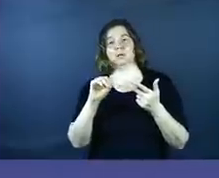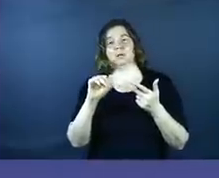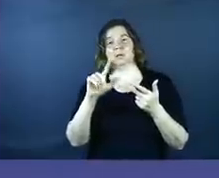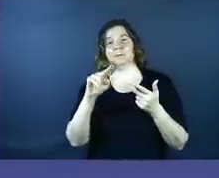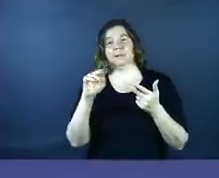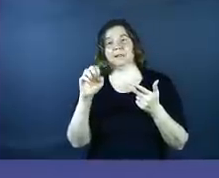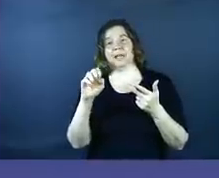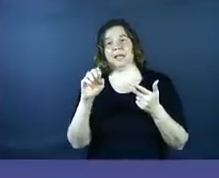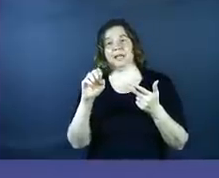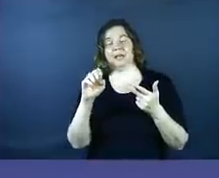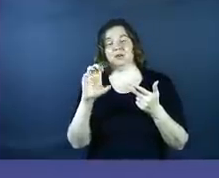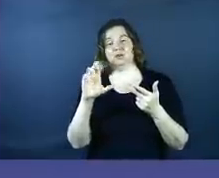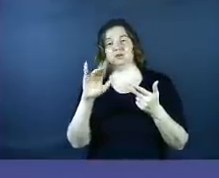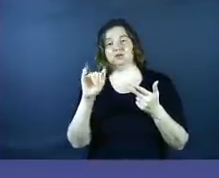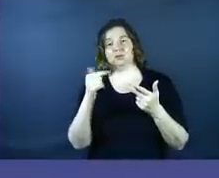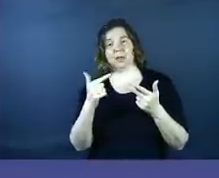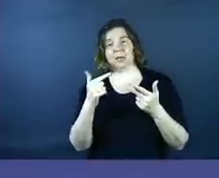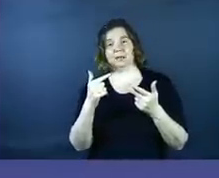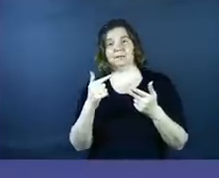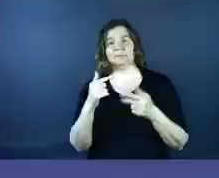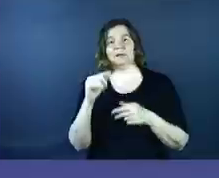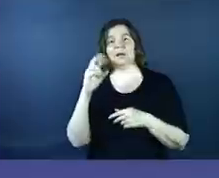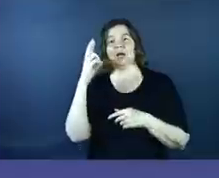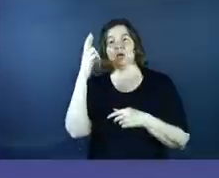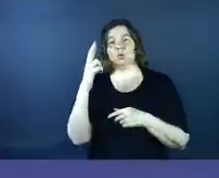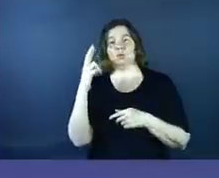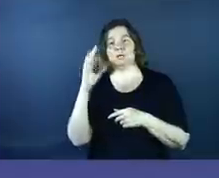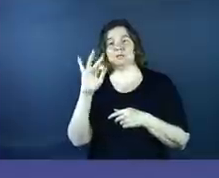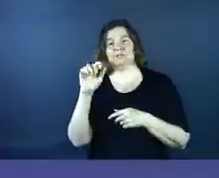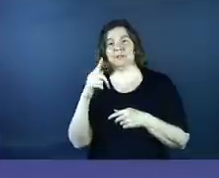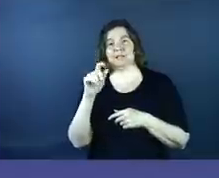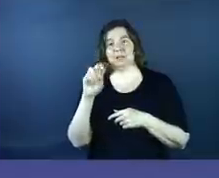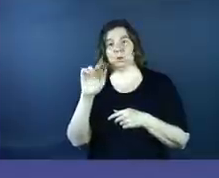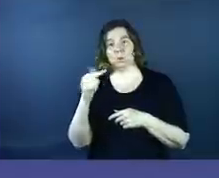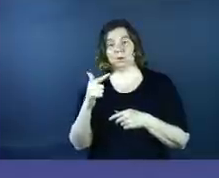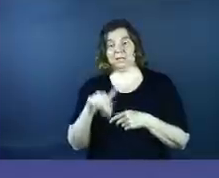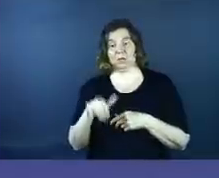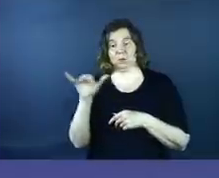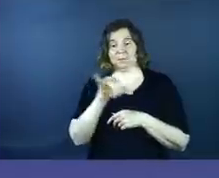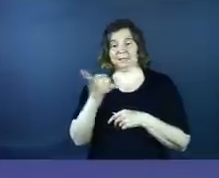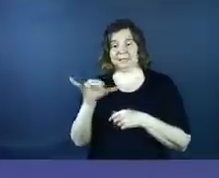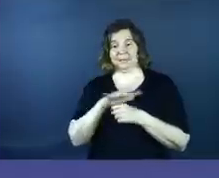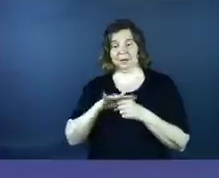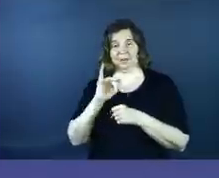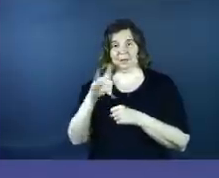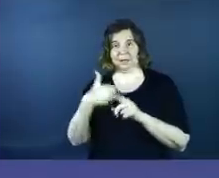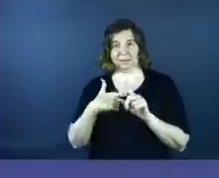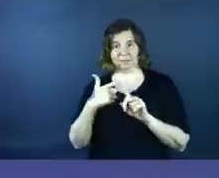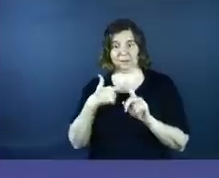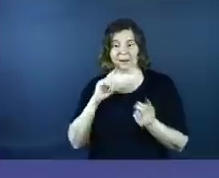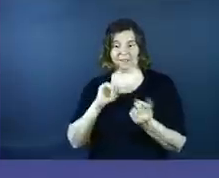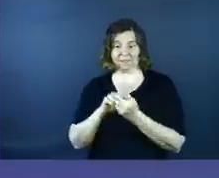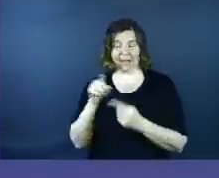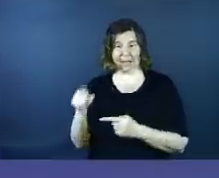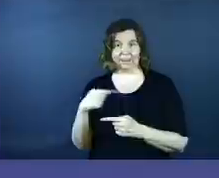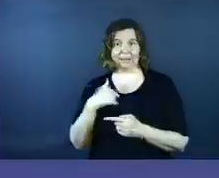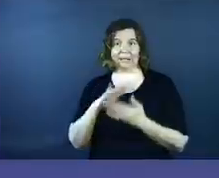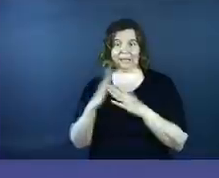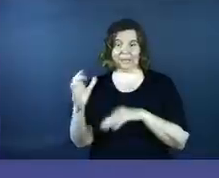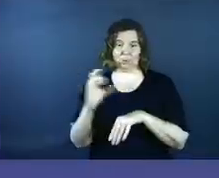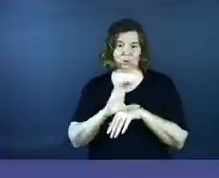reasonablefaith.org. Wonderful guy. He actually grew up in the same area of Illinois that I am from, and I've met William Lane Craig. He came to our church